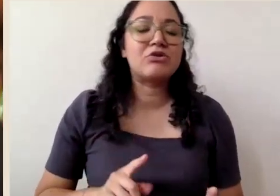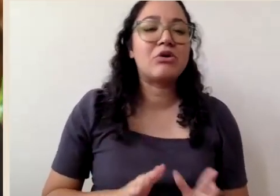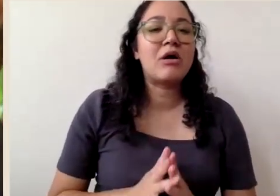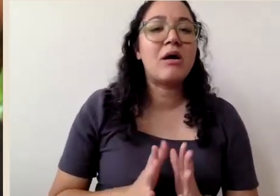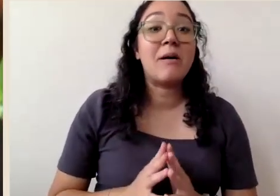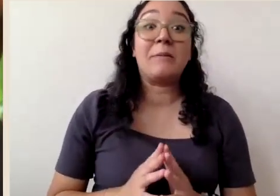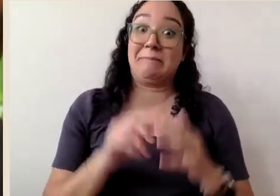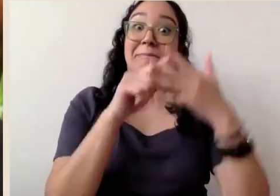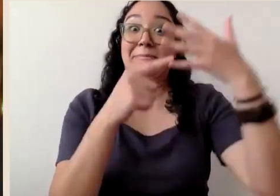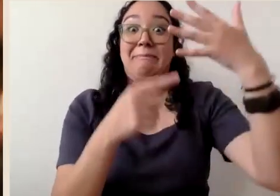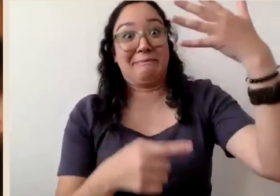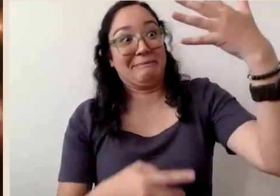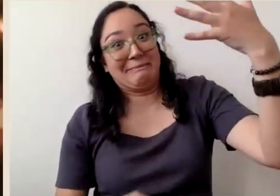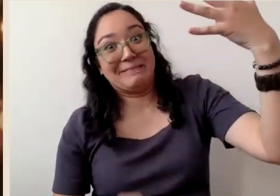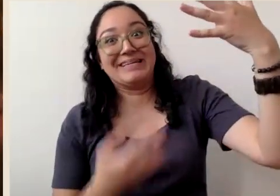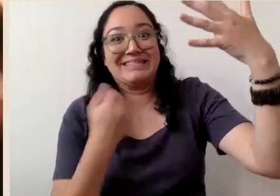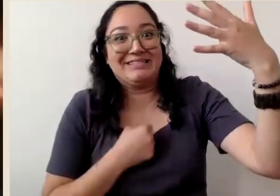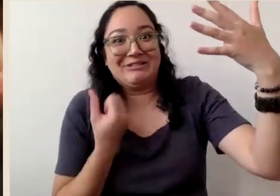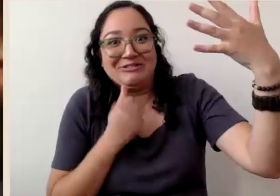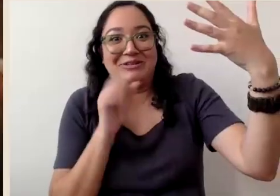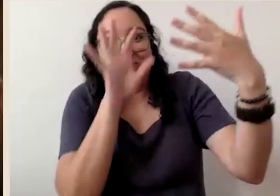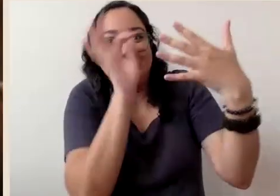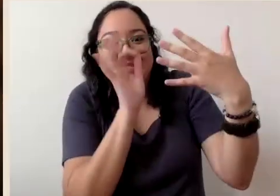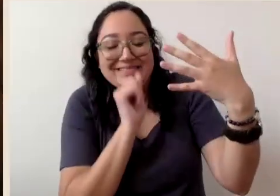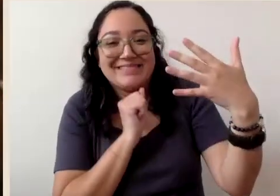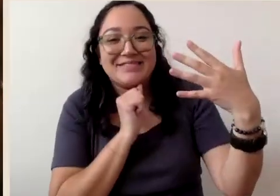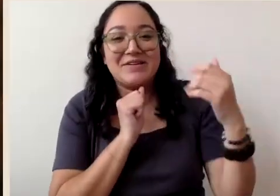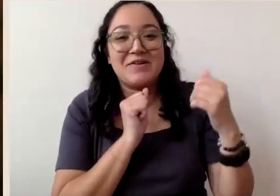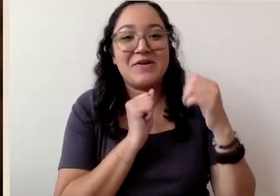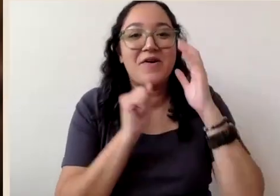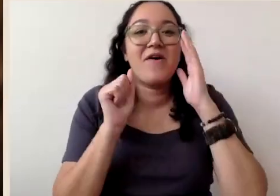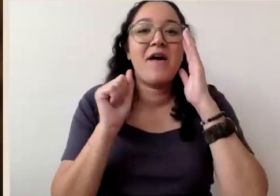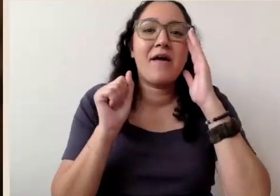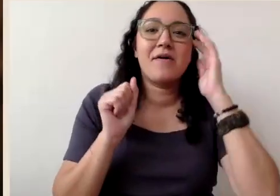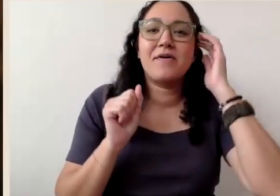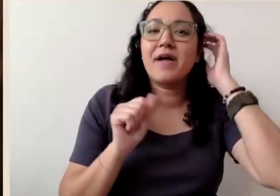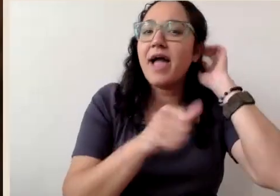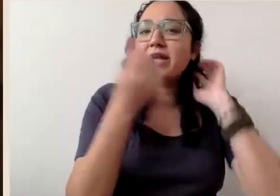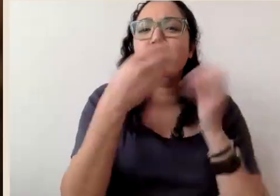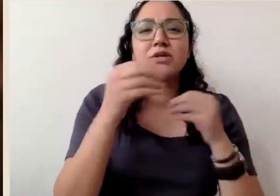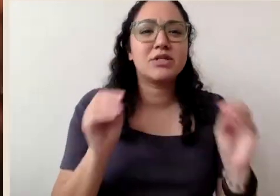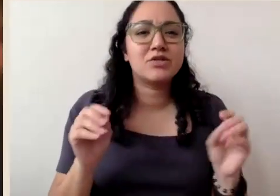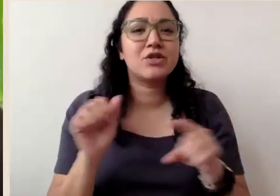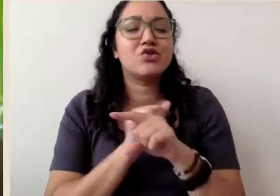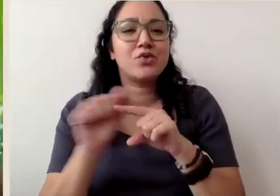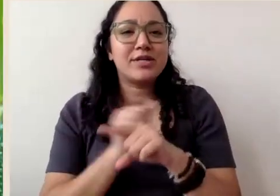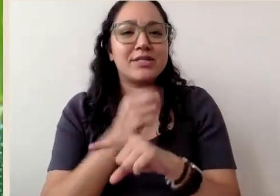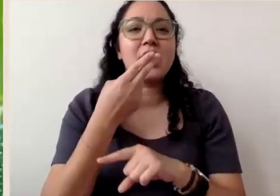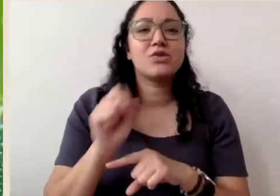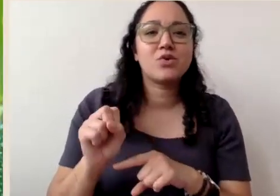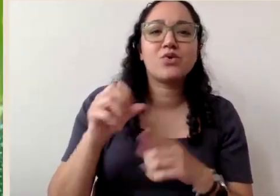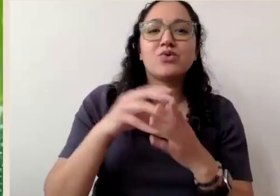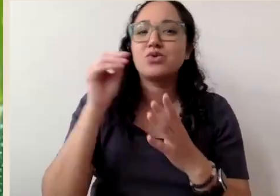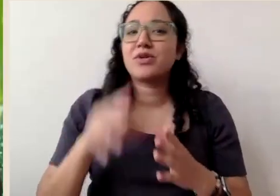Let me see. There's a lot of questions, so I'm trying to trying to pick a question here. Any organization that trains high school student bilingual students in Northern